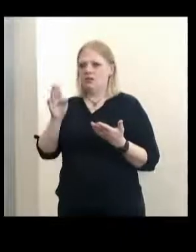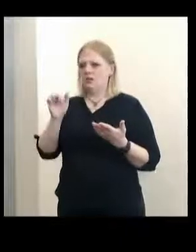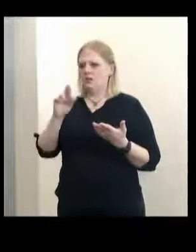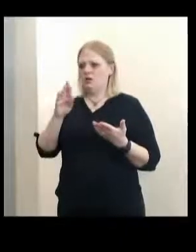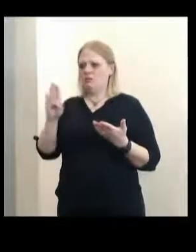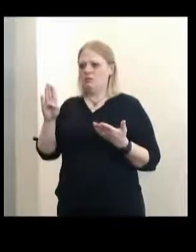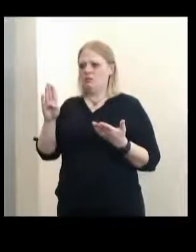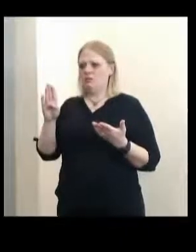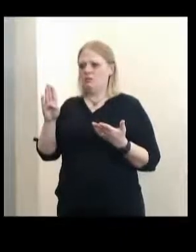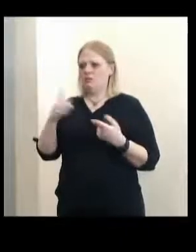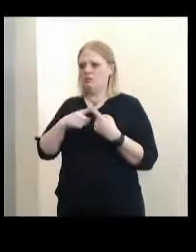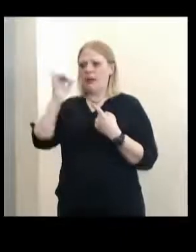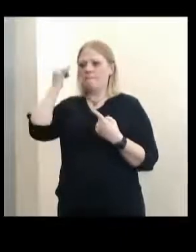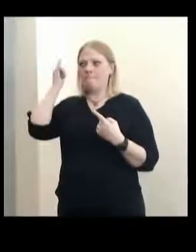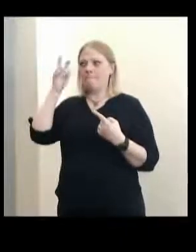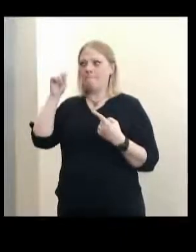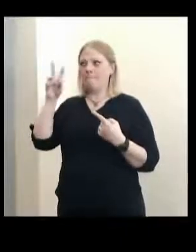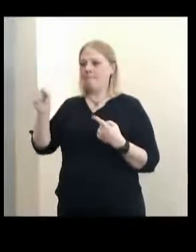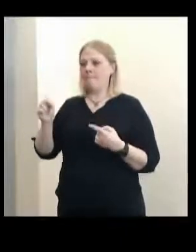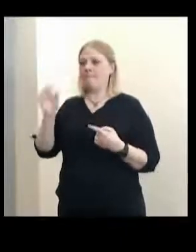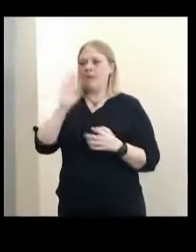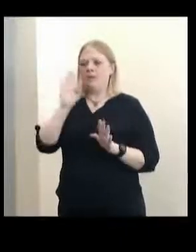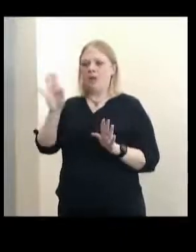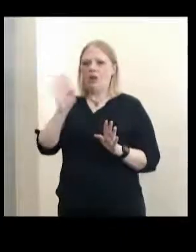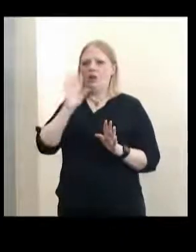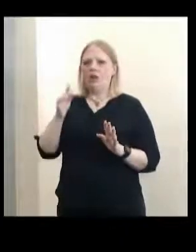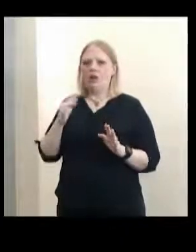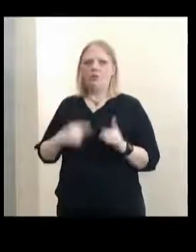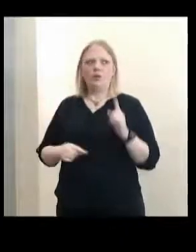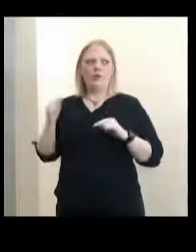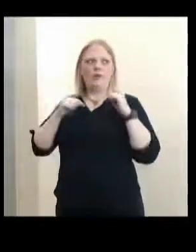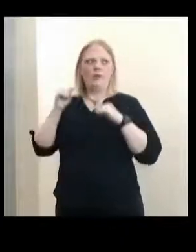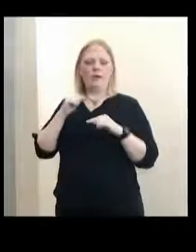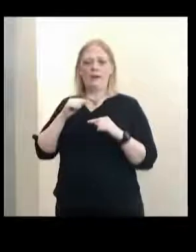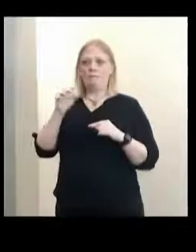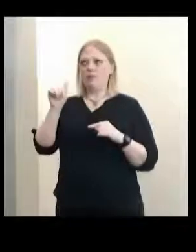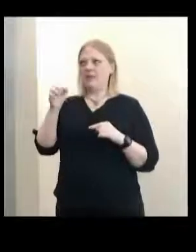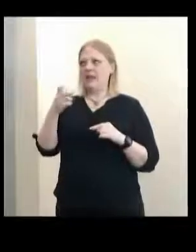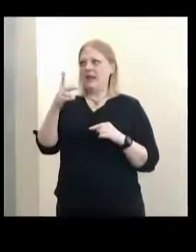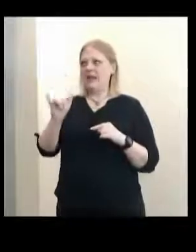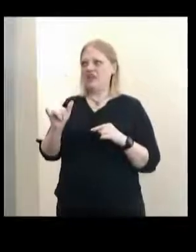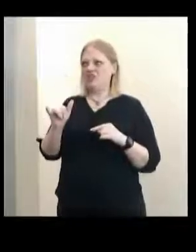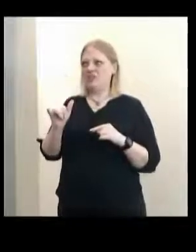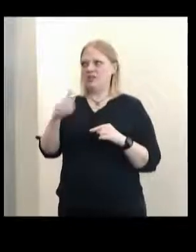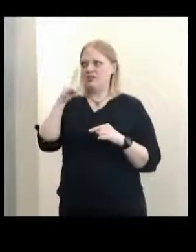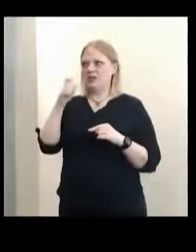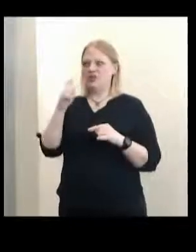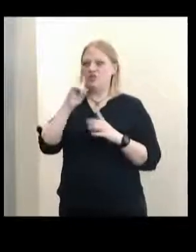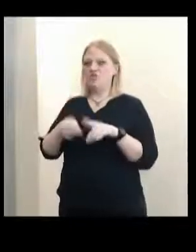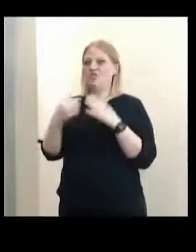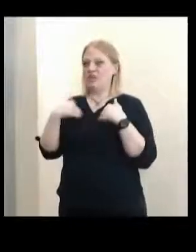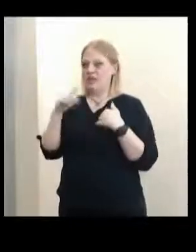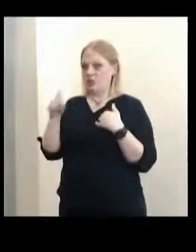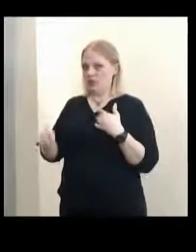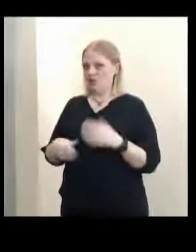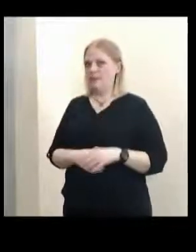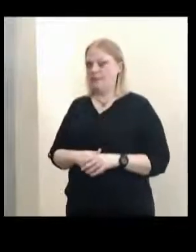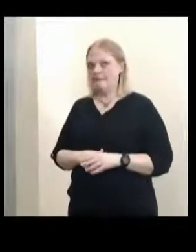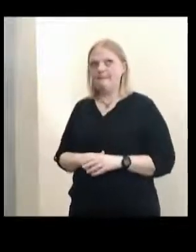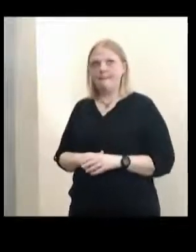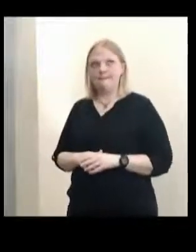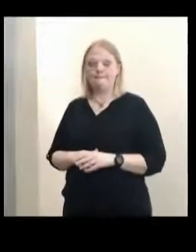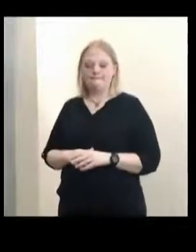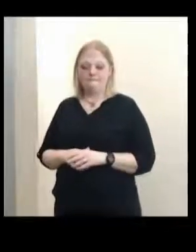at the Buffalo News. Barb, I'll get back to you. Let me start from, I'll go with Ashley Rowe at Channel 7, because she had a question earlier.